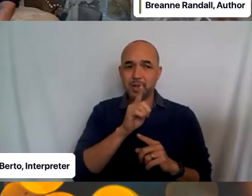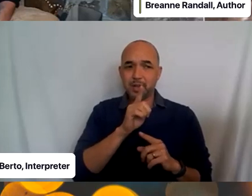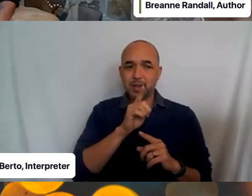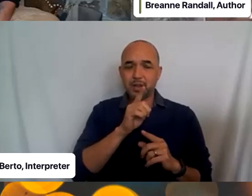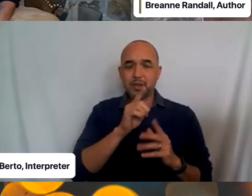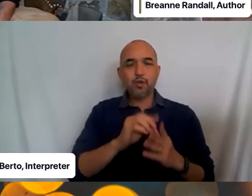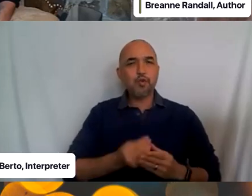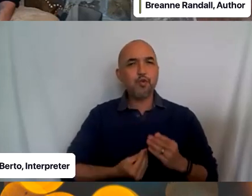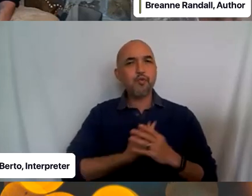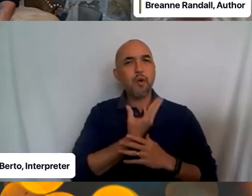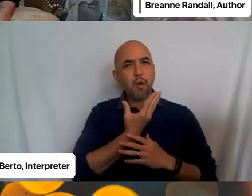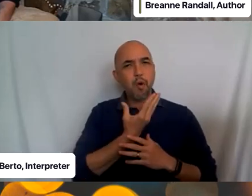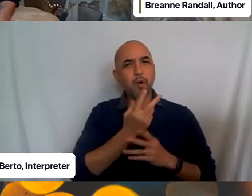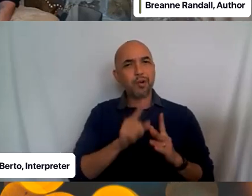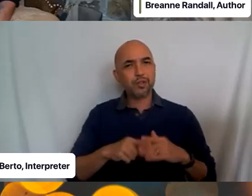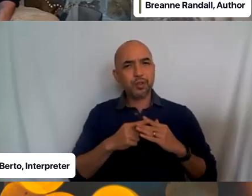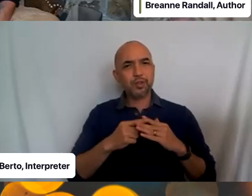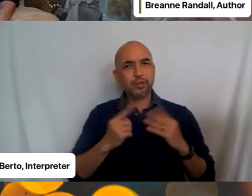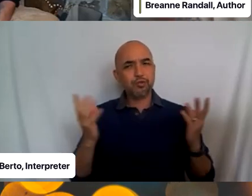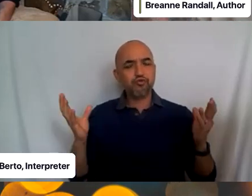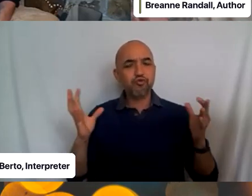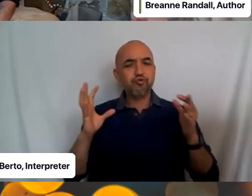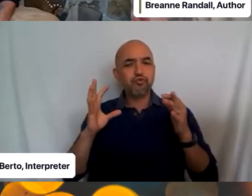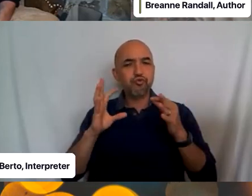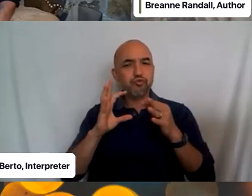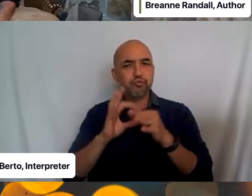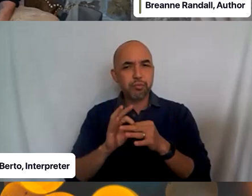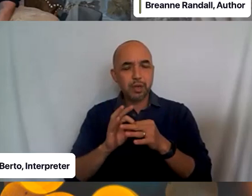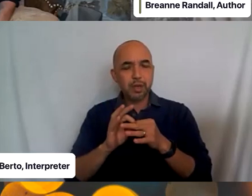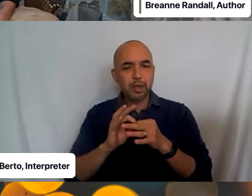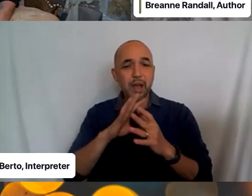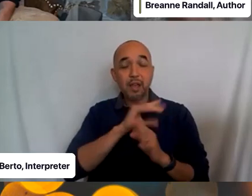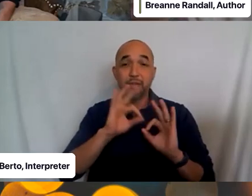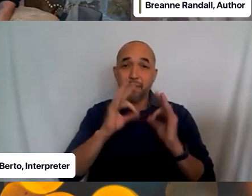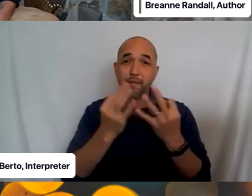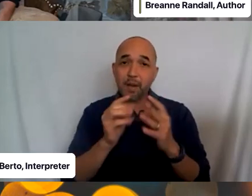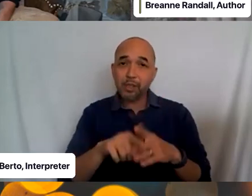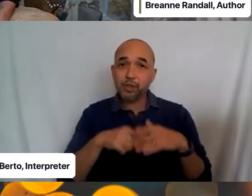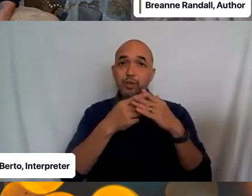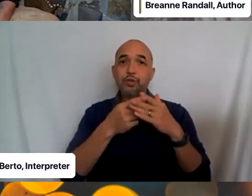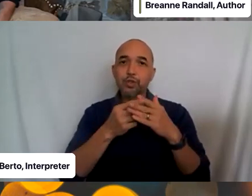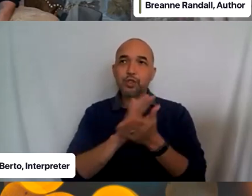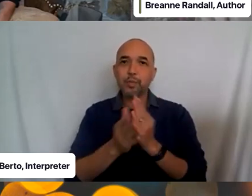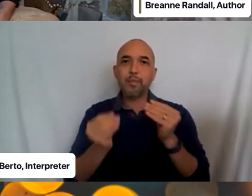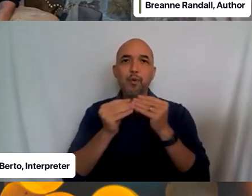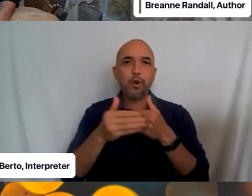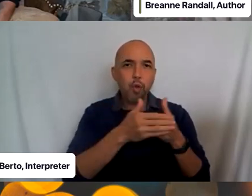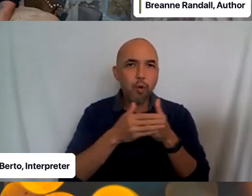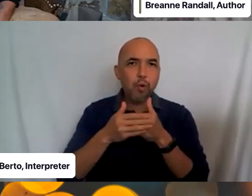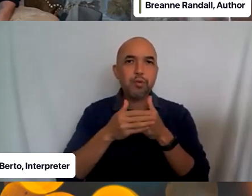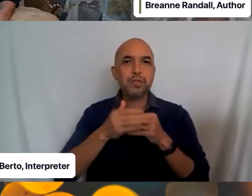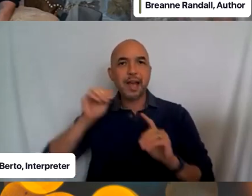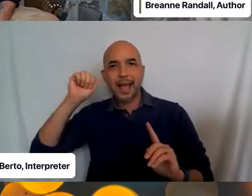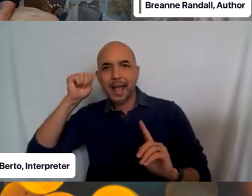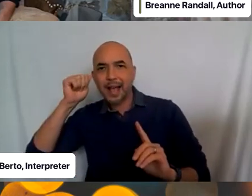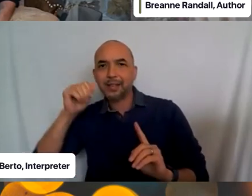that kind of almost decades old heartbreak in some cases for, you know, the aunts and Florence and all of that. I